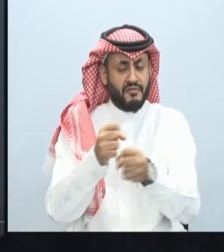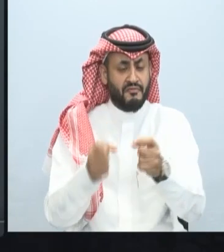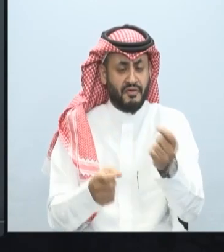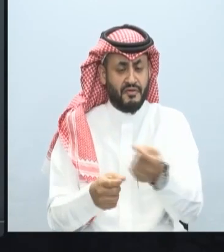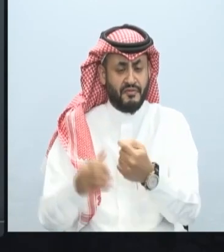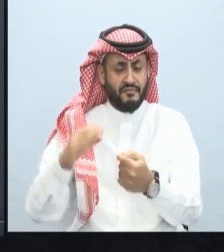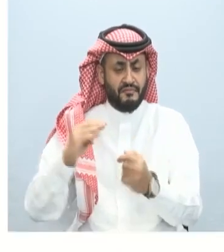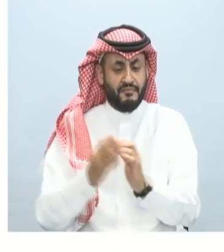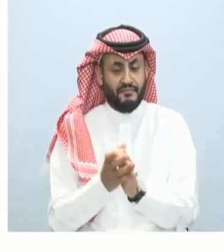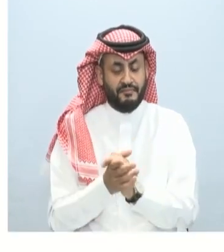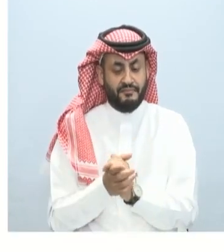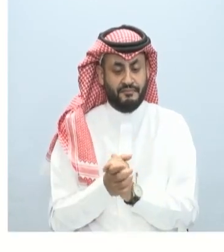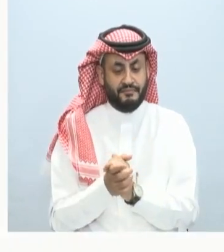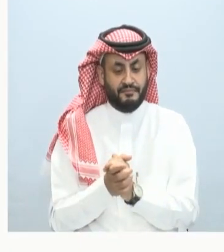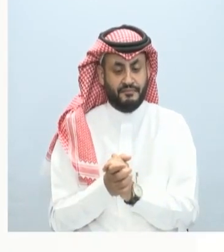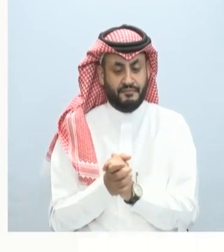on your answer.